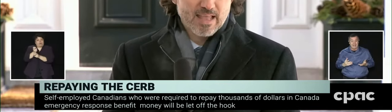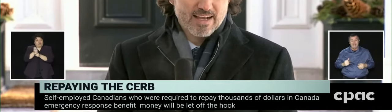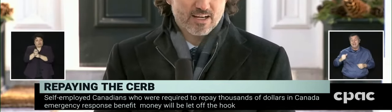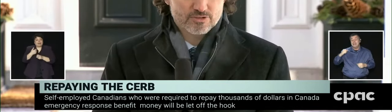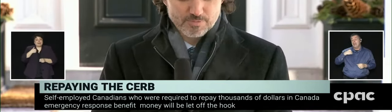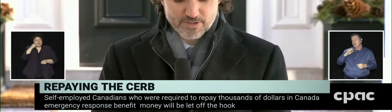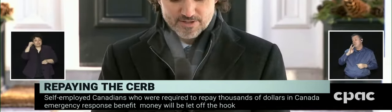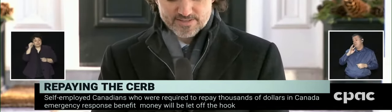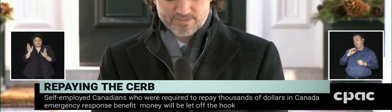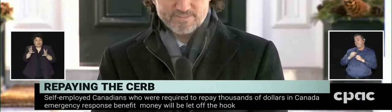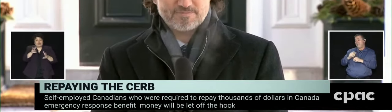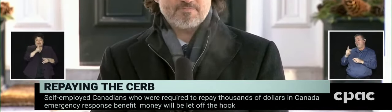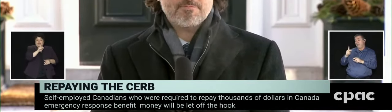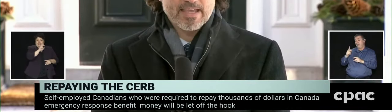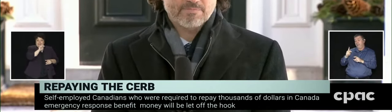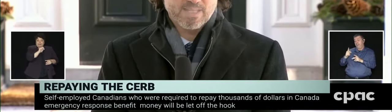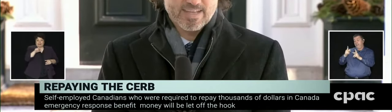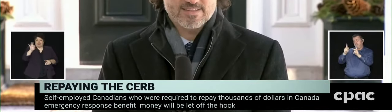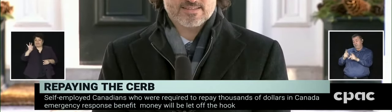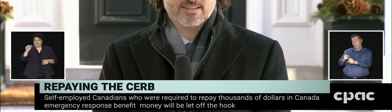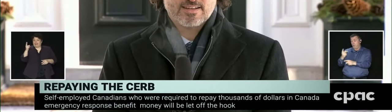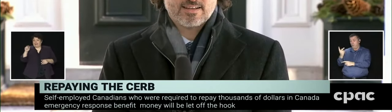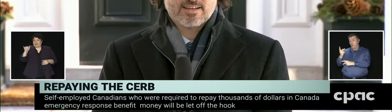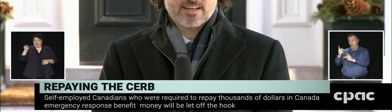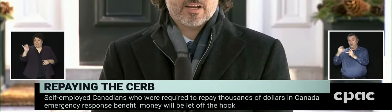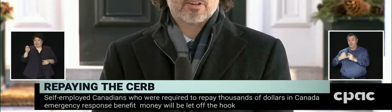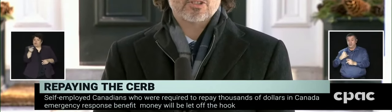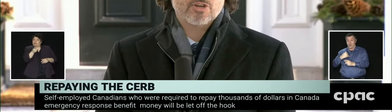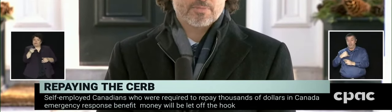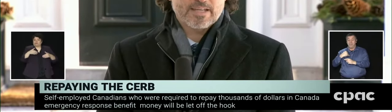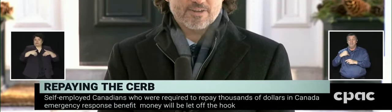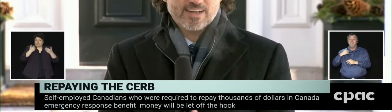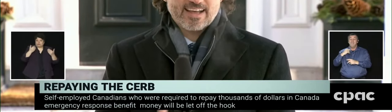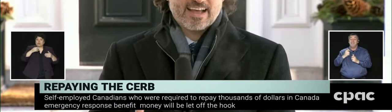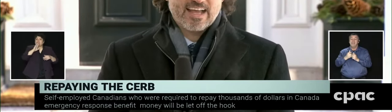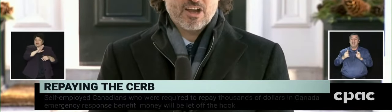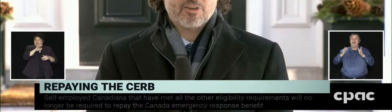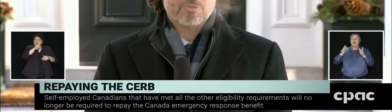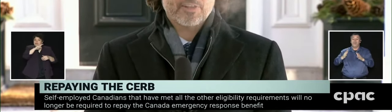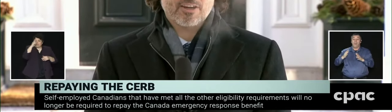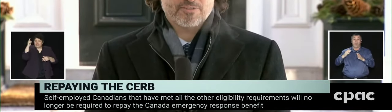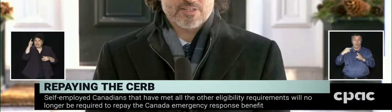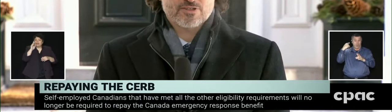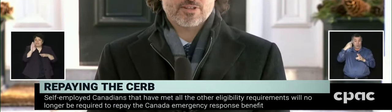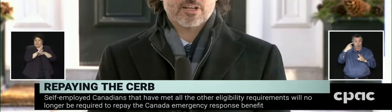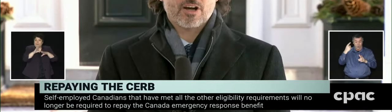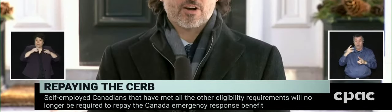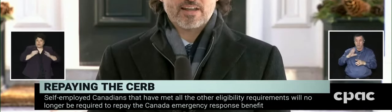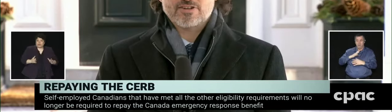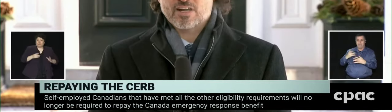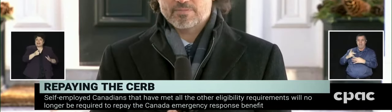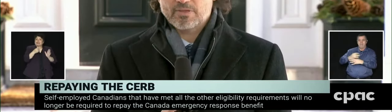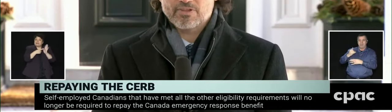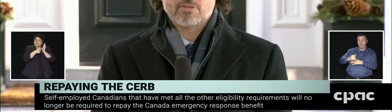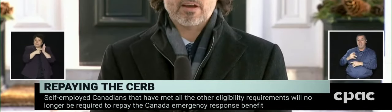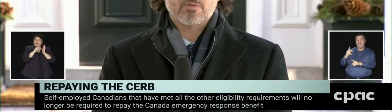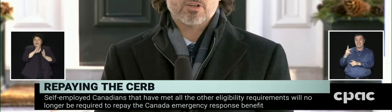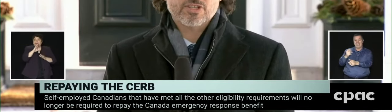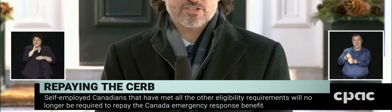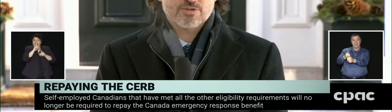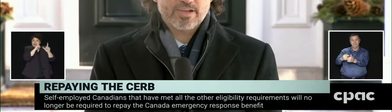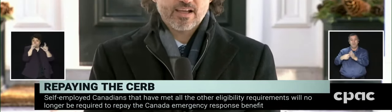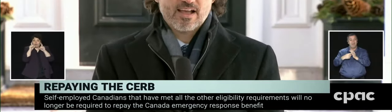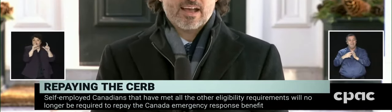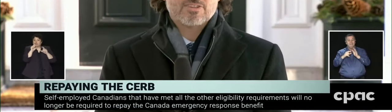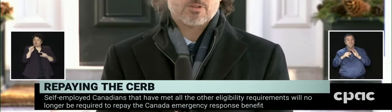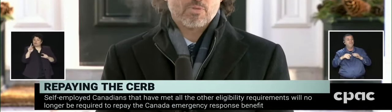young Black entrepreneurs who have big plans. Karen showed me her photography studio and talked about the great work